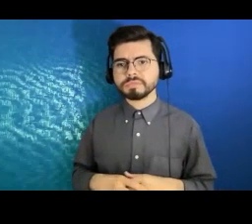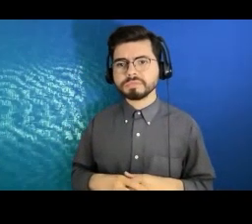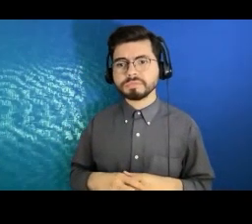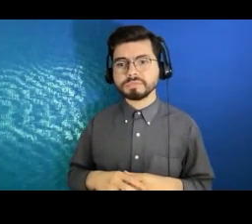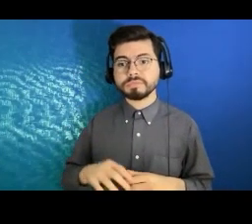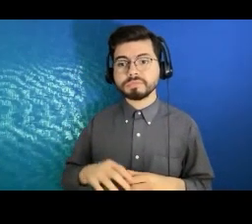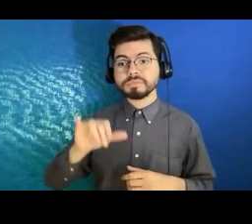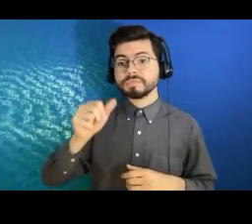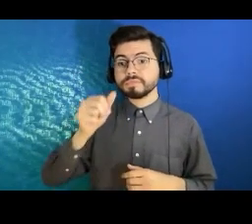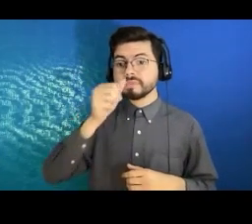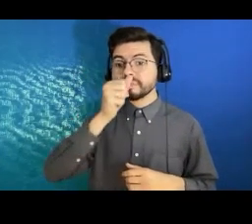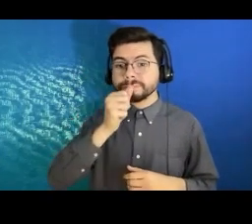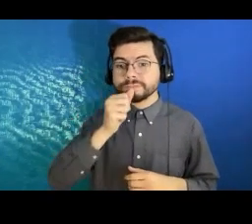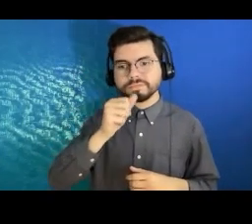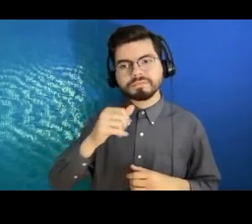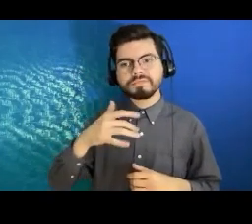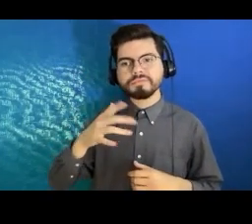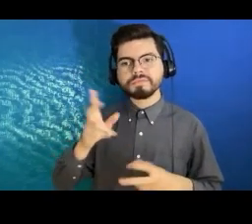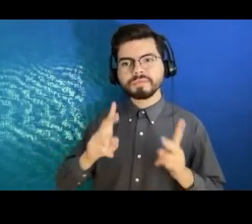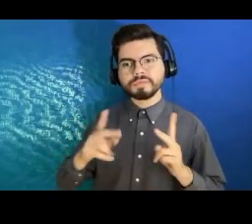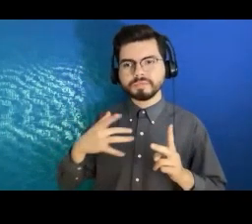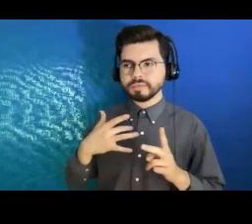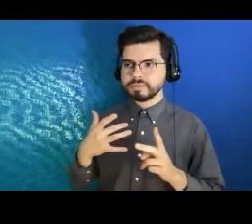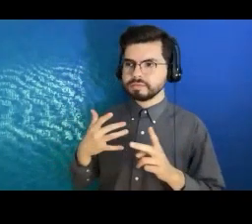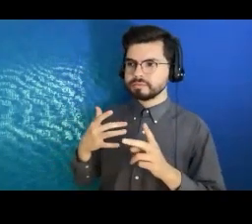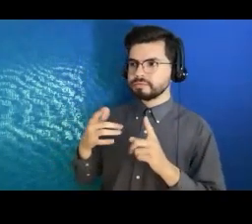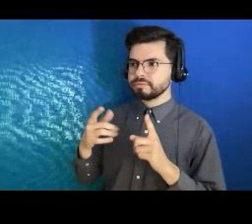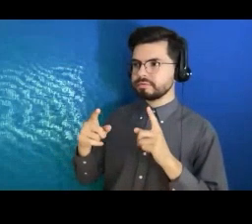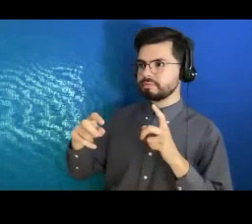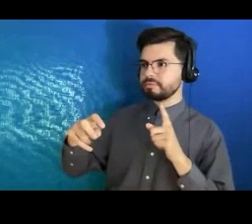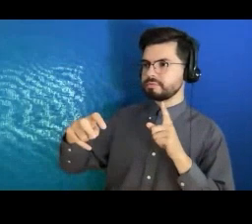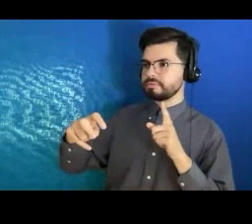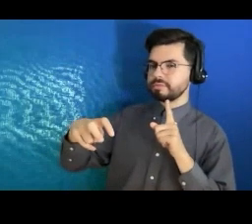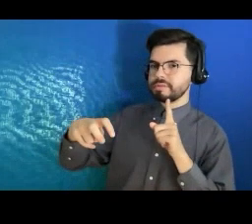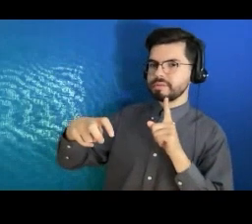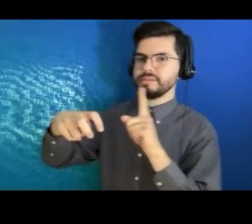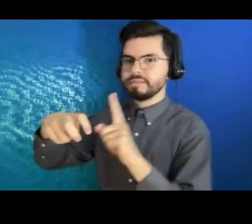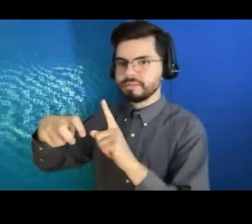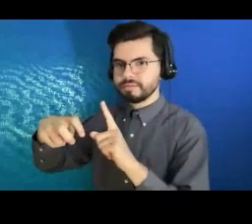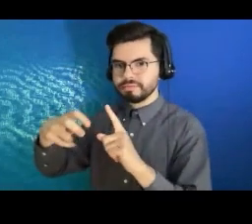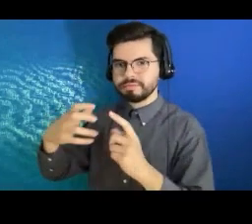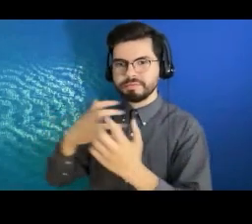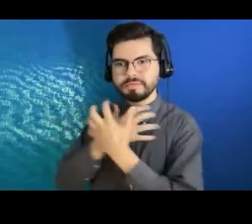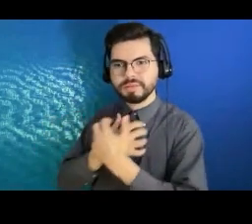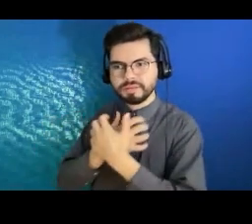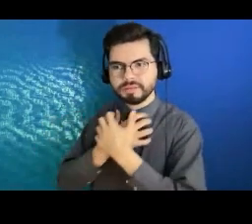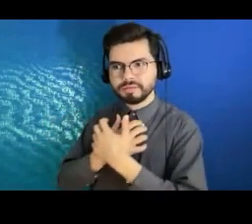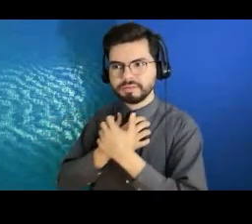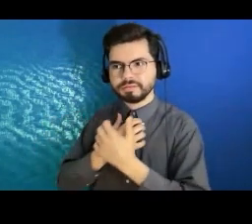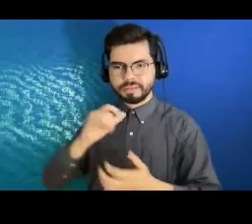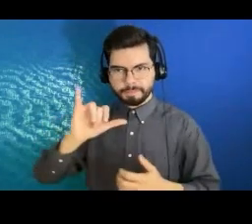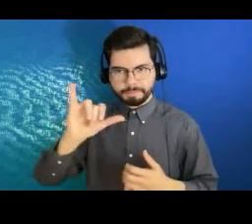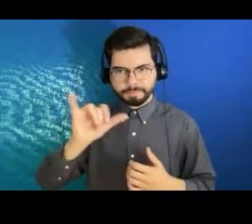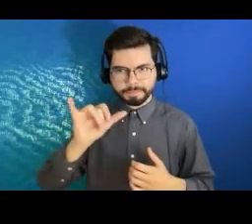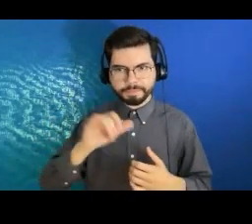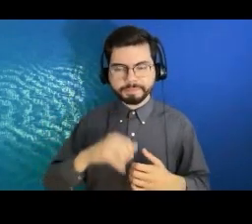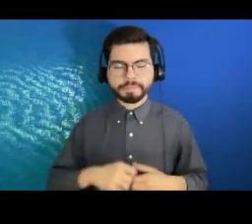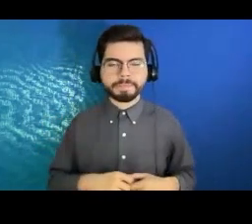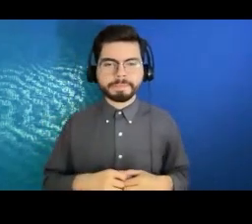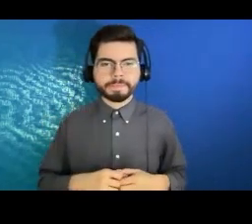will get awfully close to bears as well. And then again, in roadside